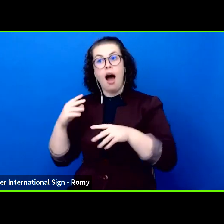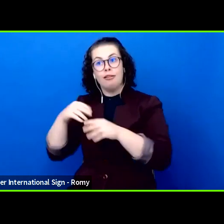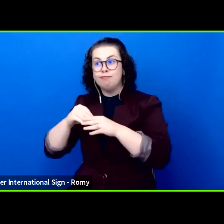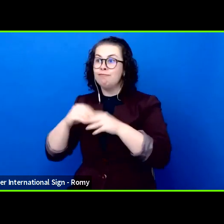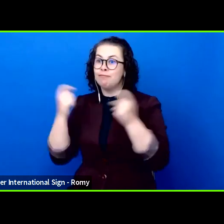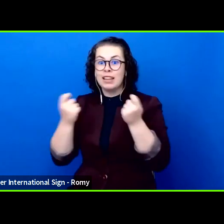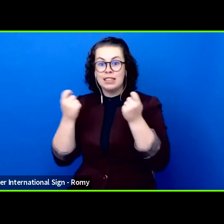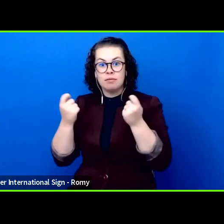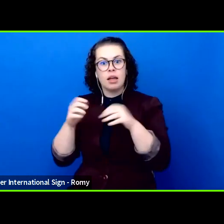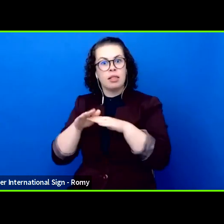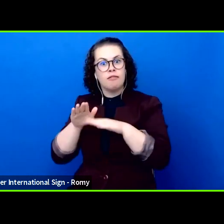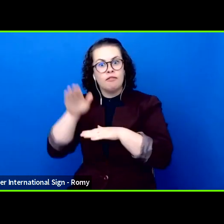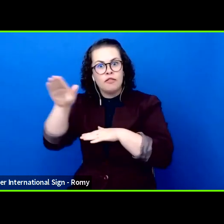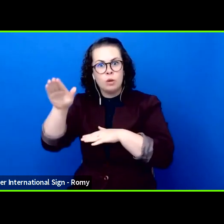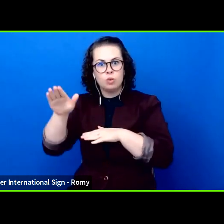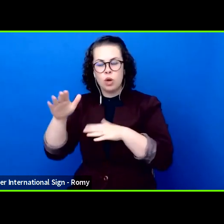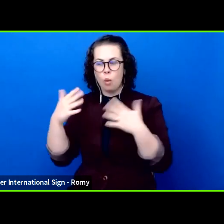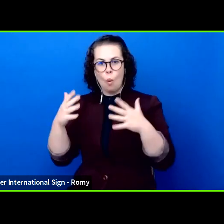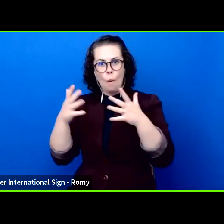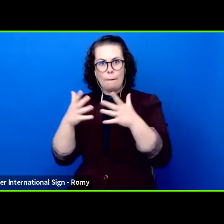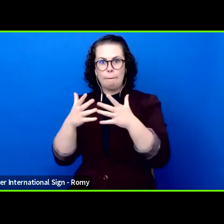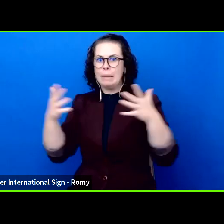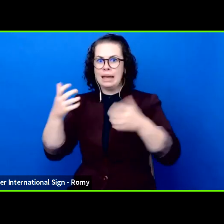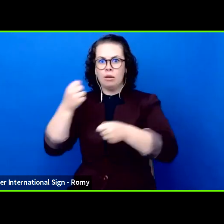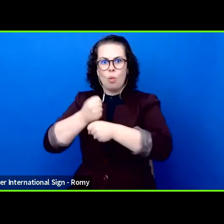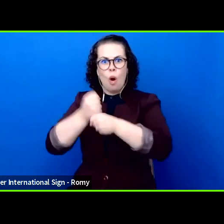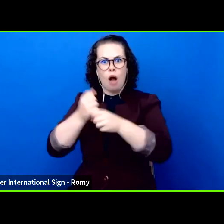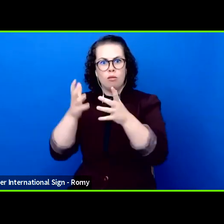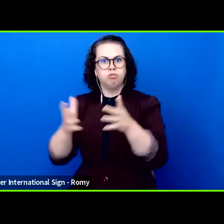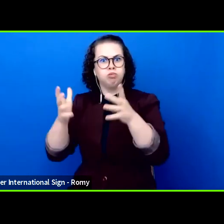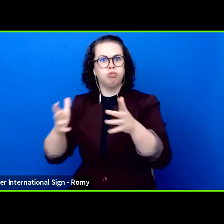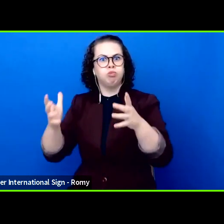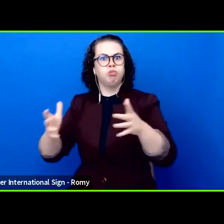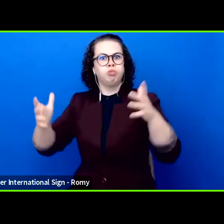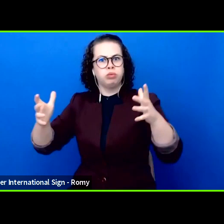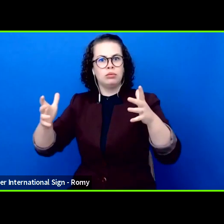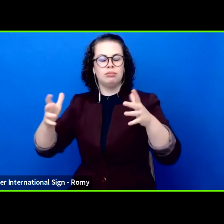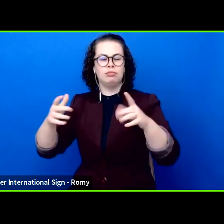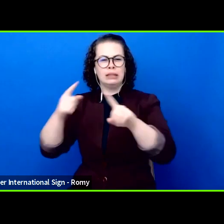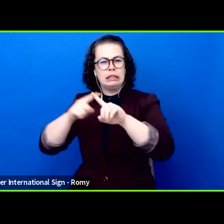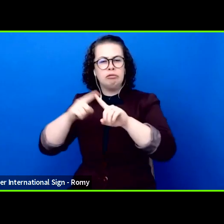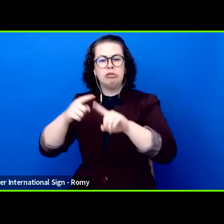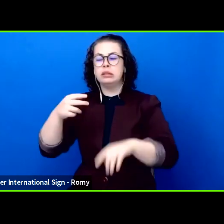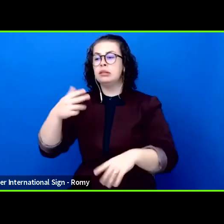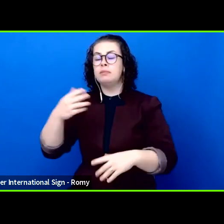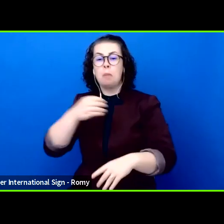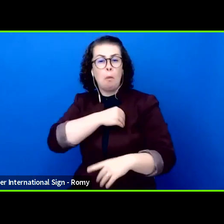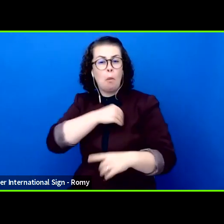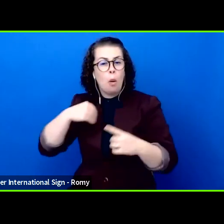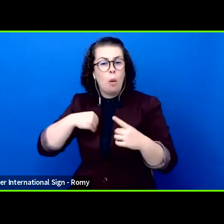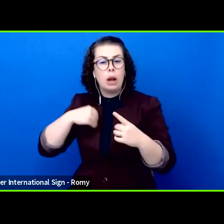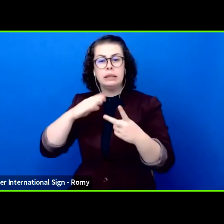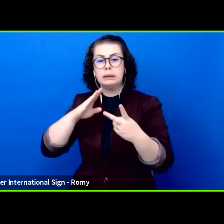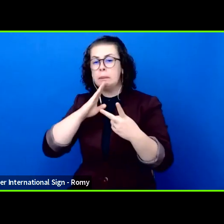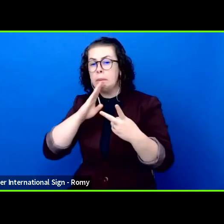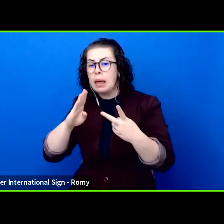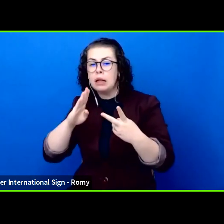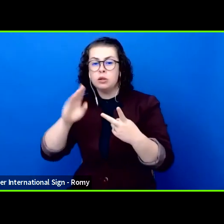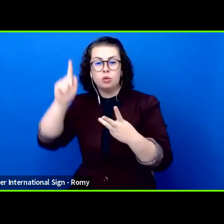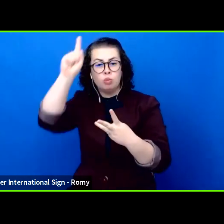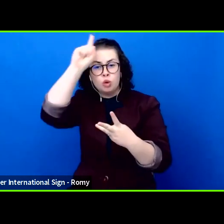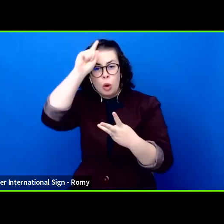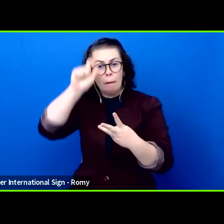Jonas Coral-Petersen from Norway, Marta Gornetska from Poland, Antoine Doban from Belgium, and Mugili